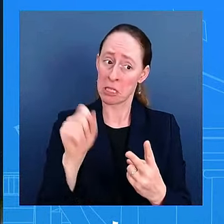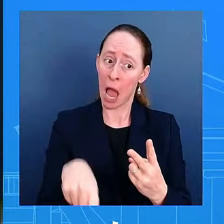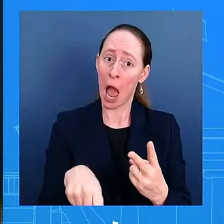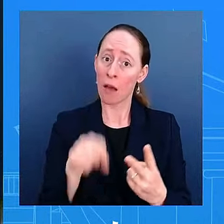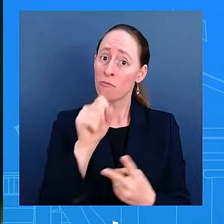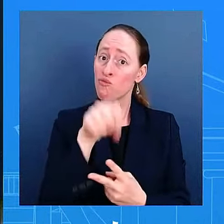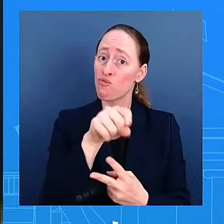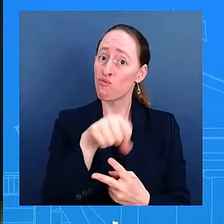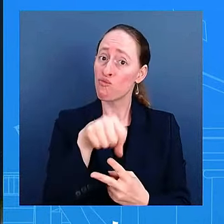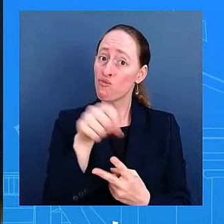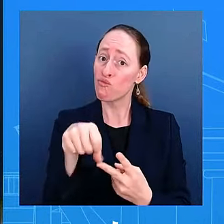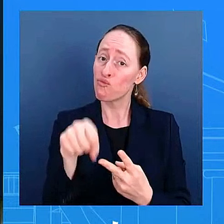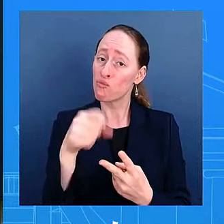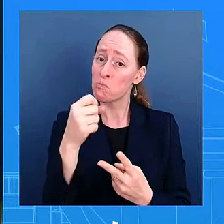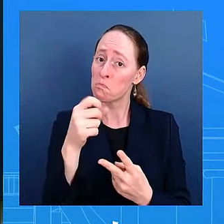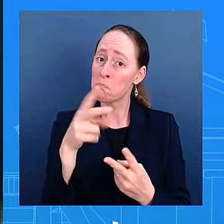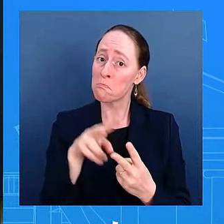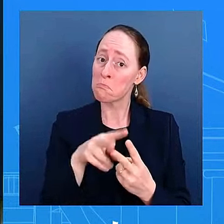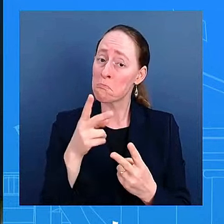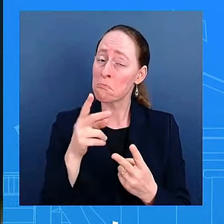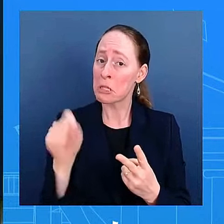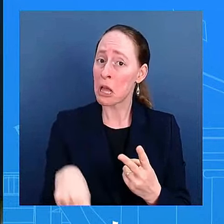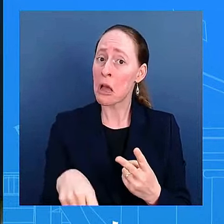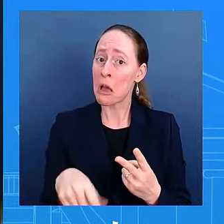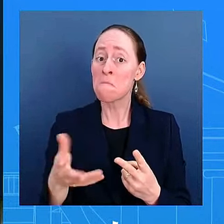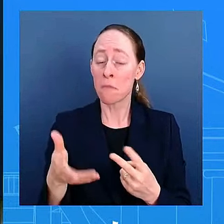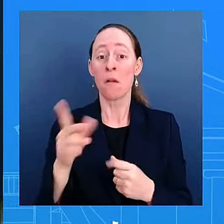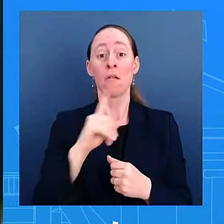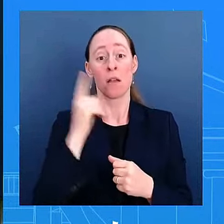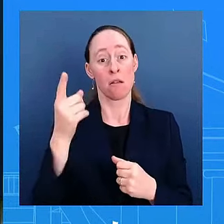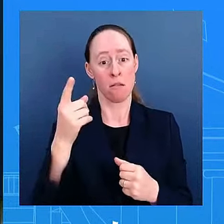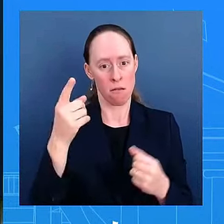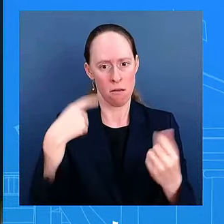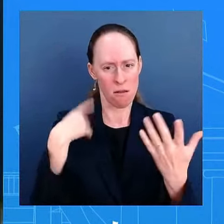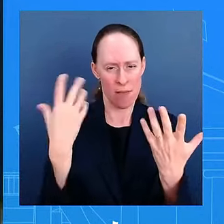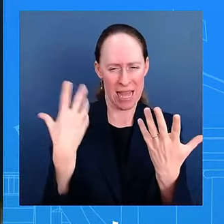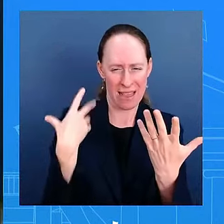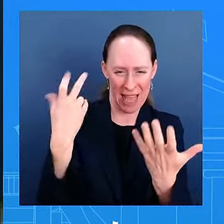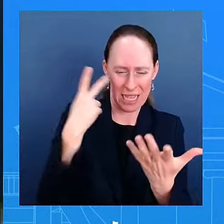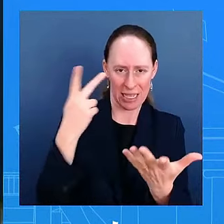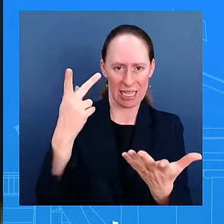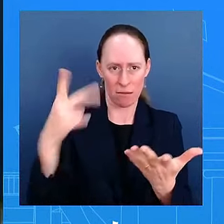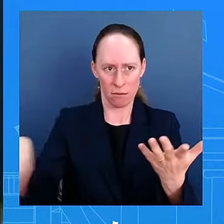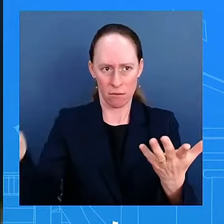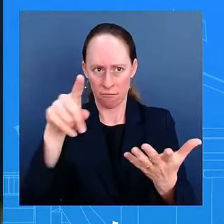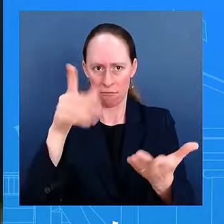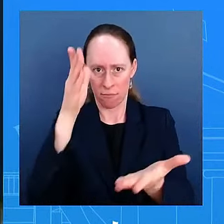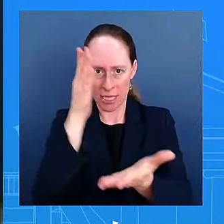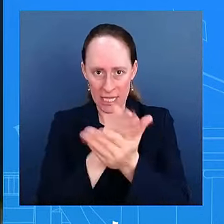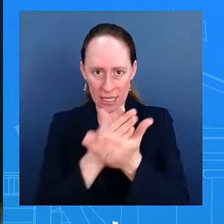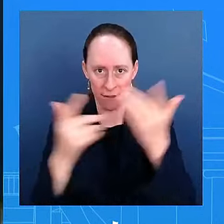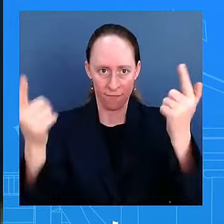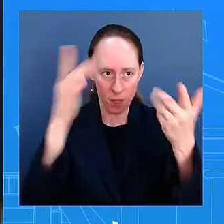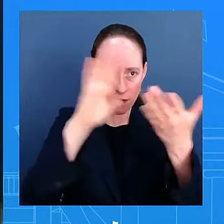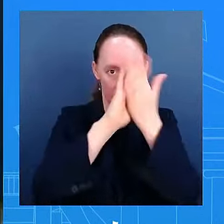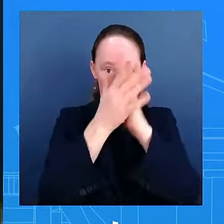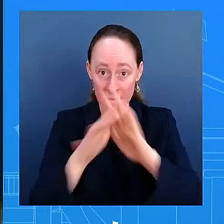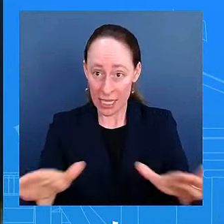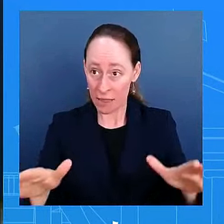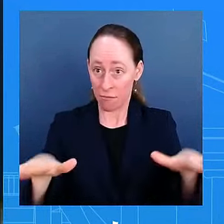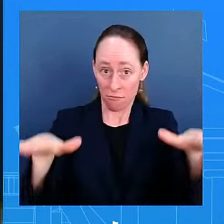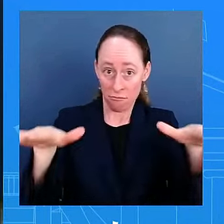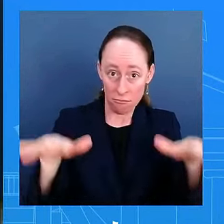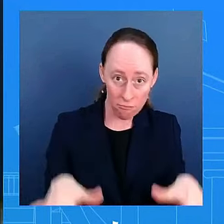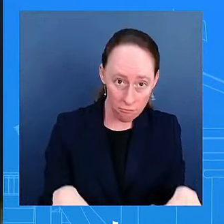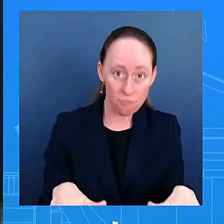we want to see a ceasefire deal. That's what we want to see, to provide some space for diplomacy so that that would